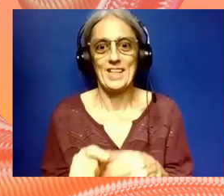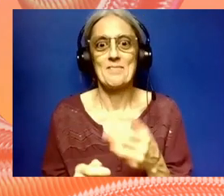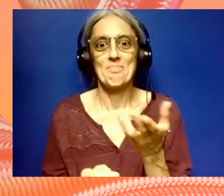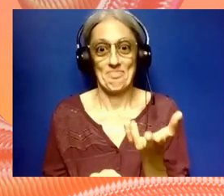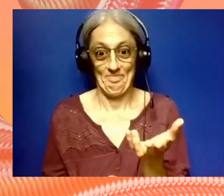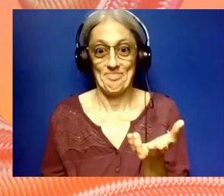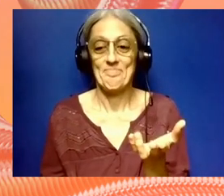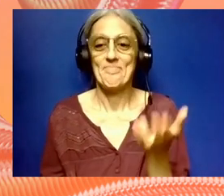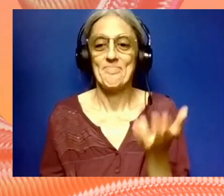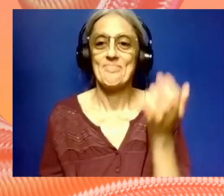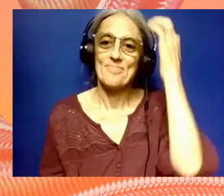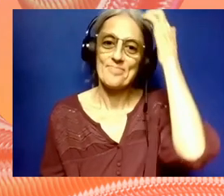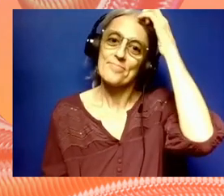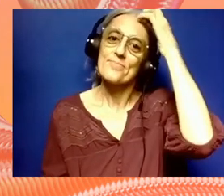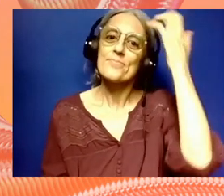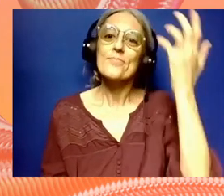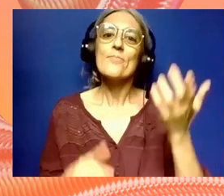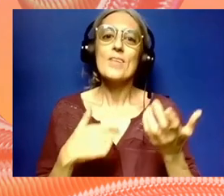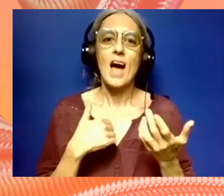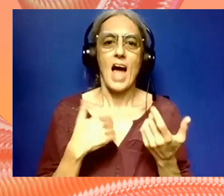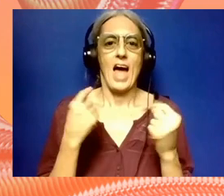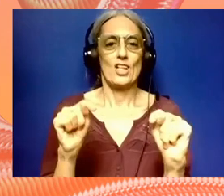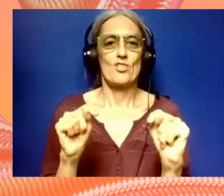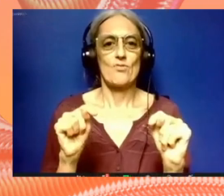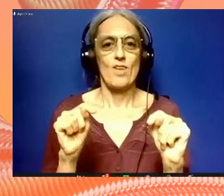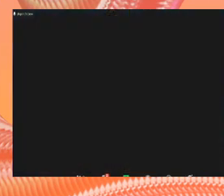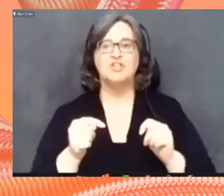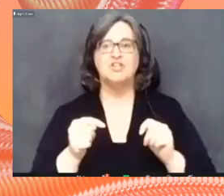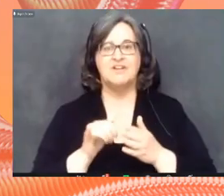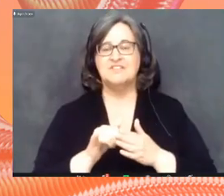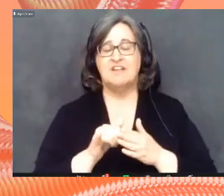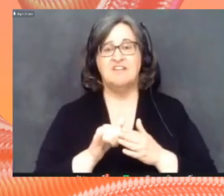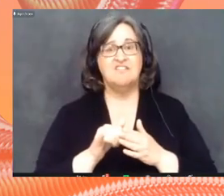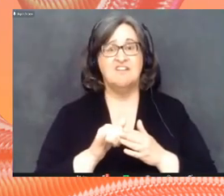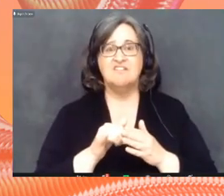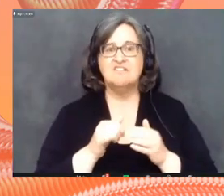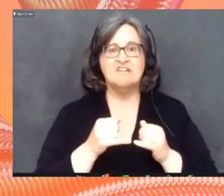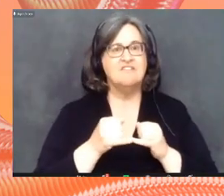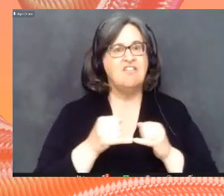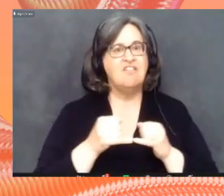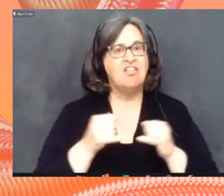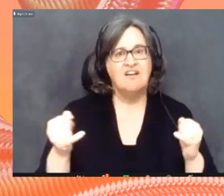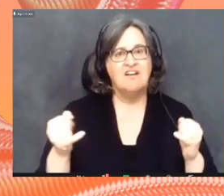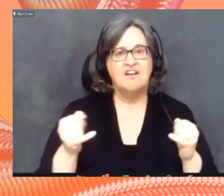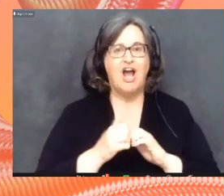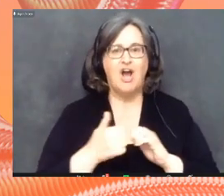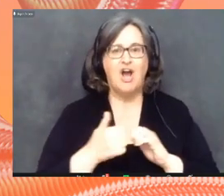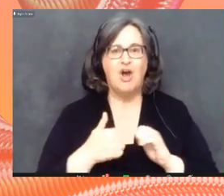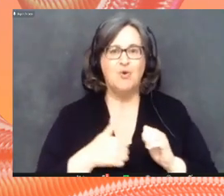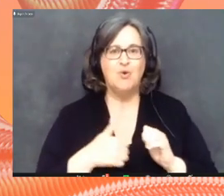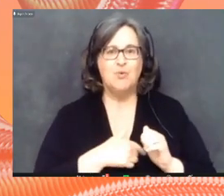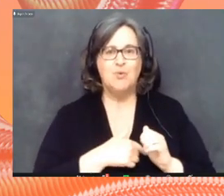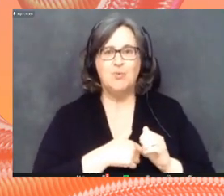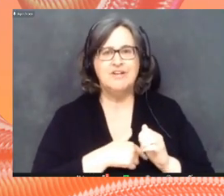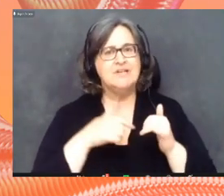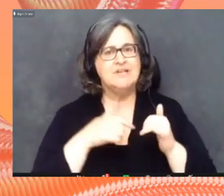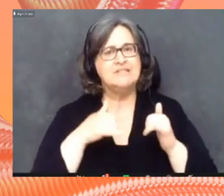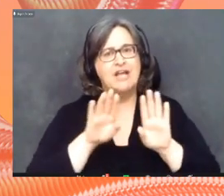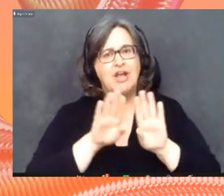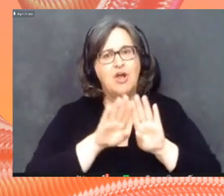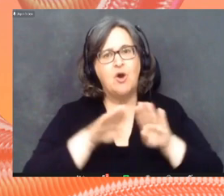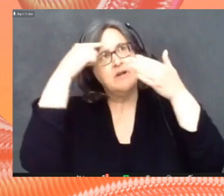And I try to, it's always that fine line of like, how do we stay open to